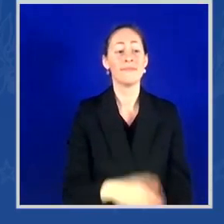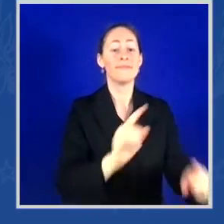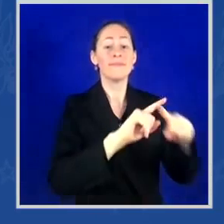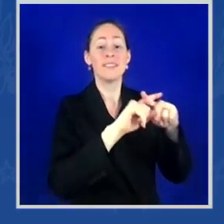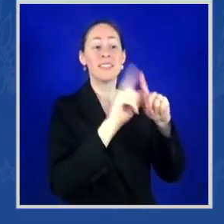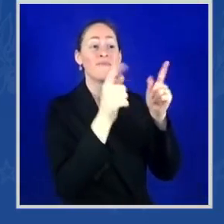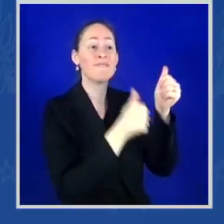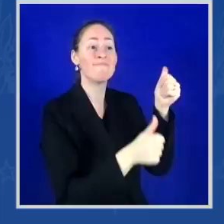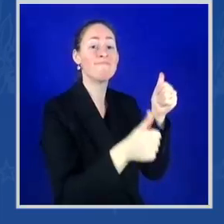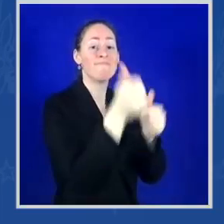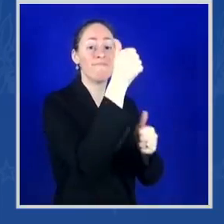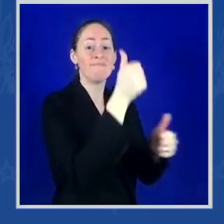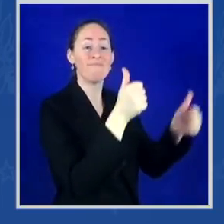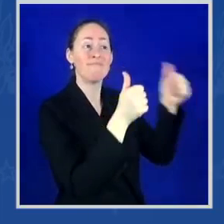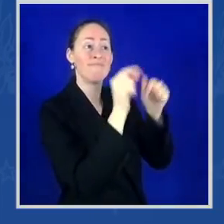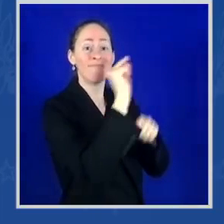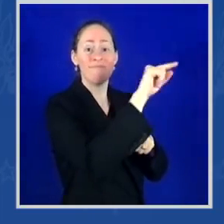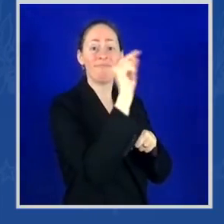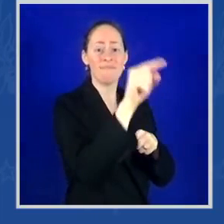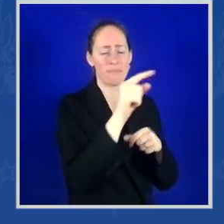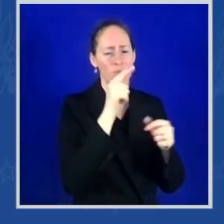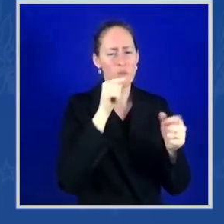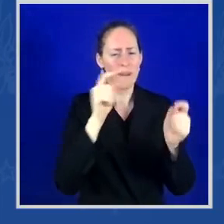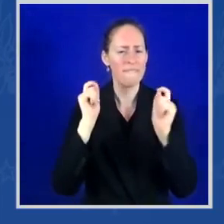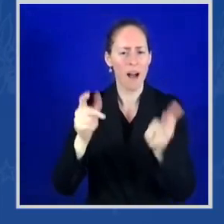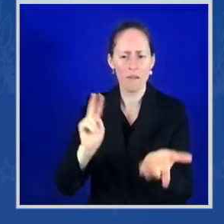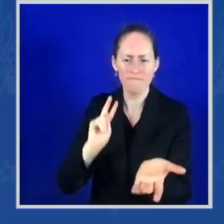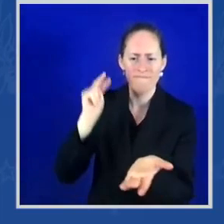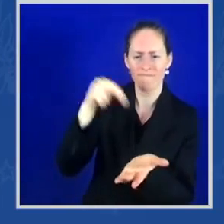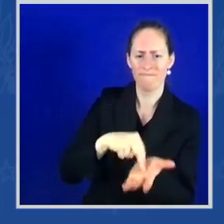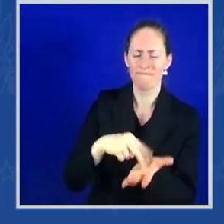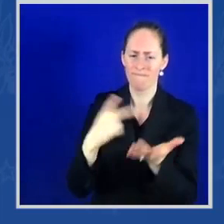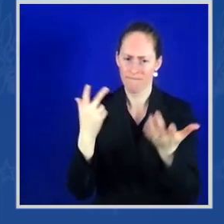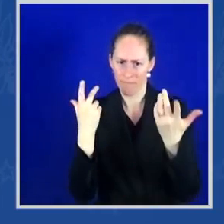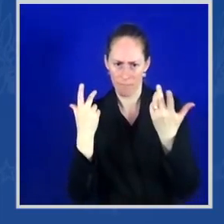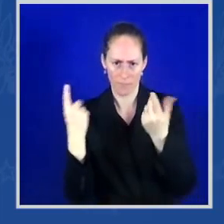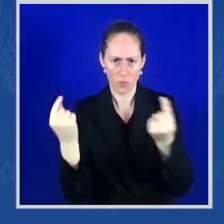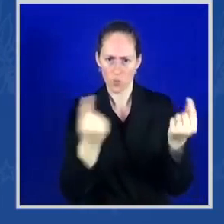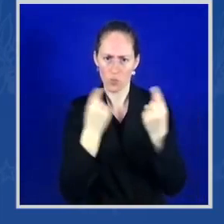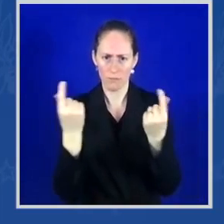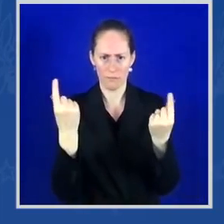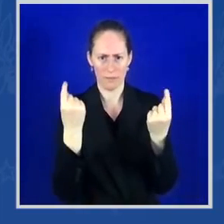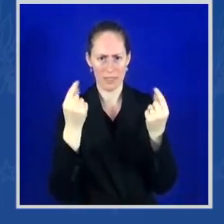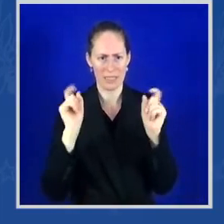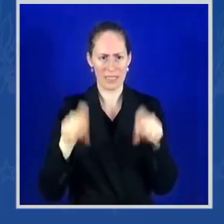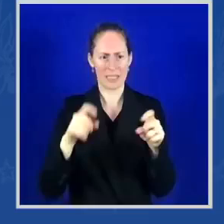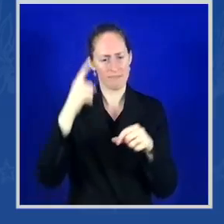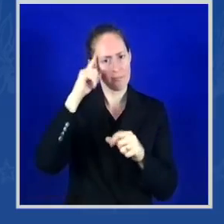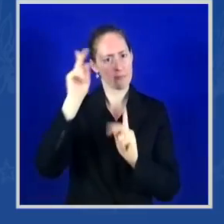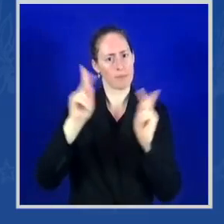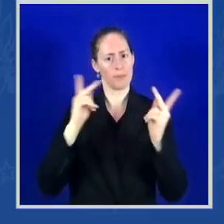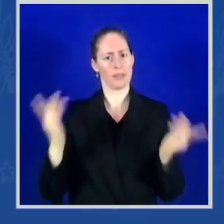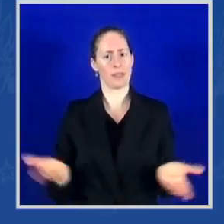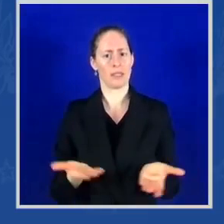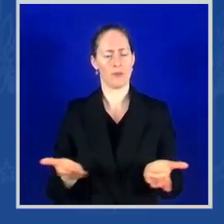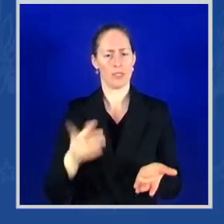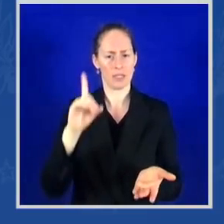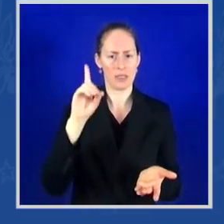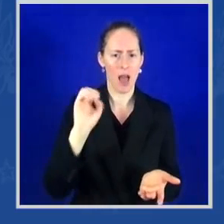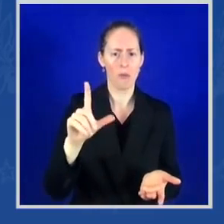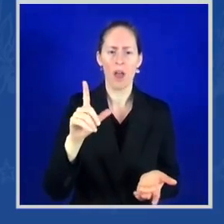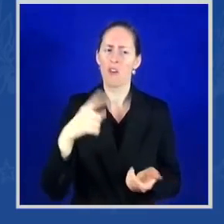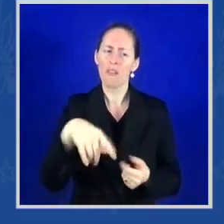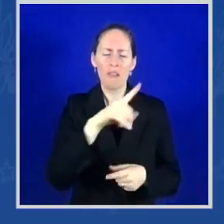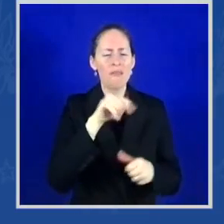plate and been there for every Delawarean. They've been relentless in the commitment to protecting our